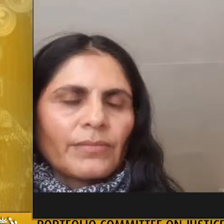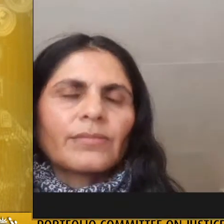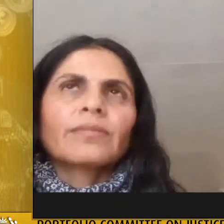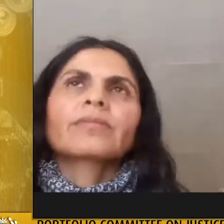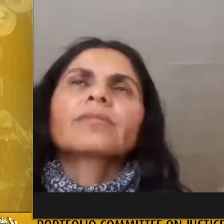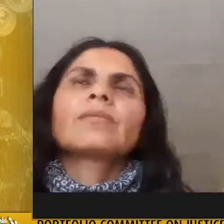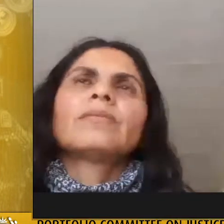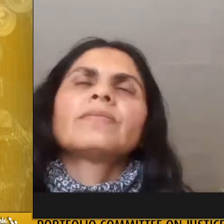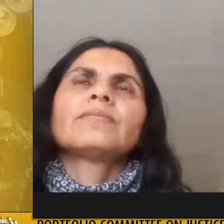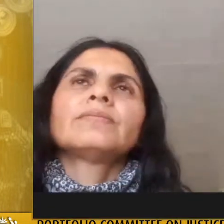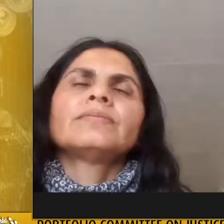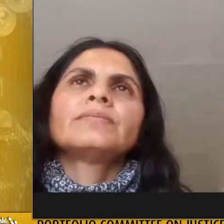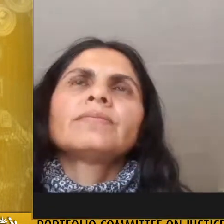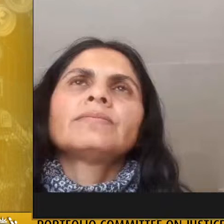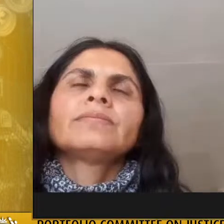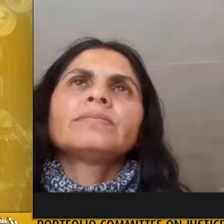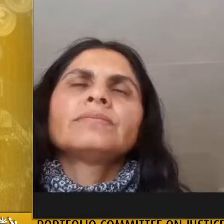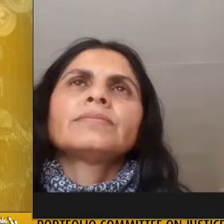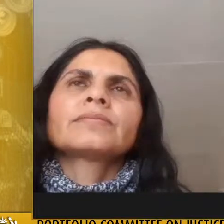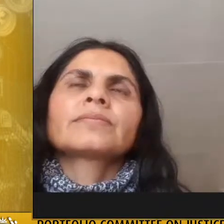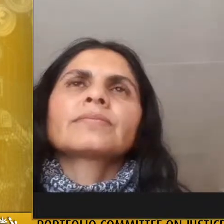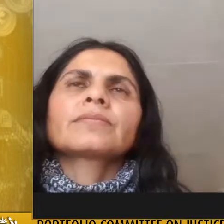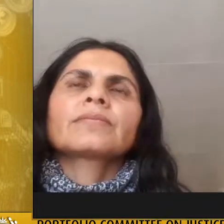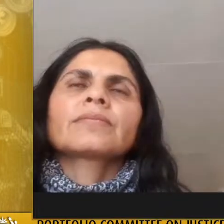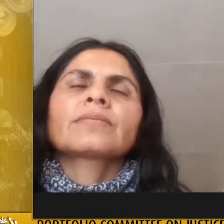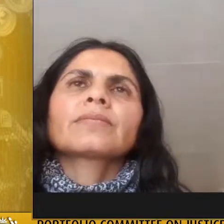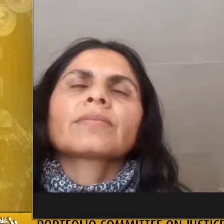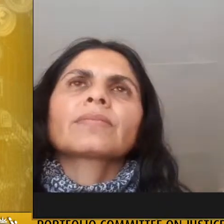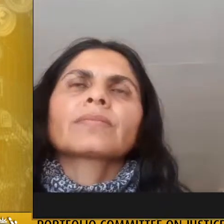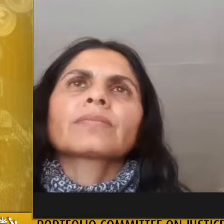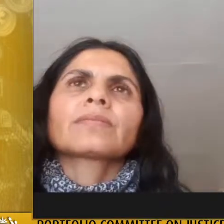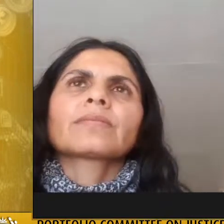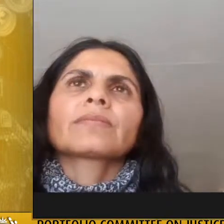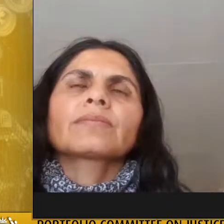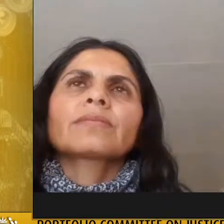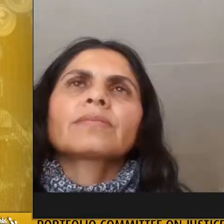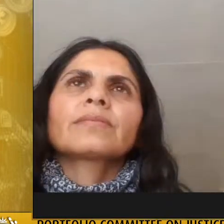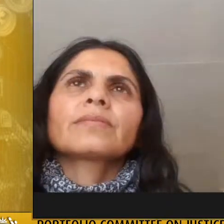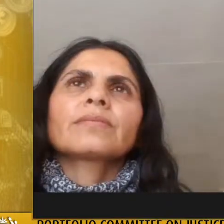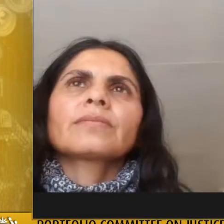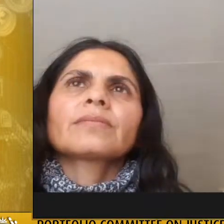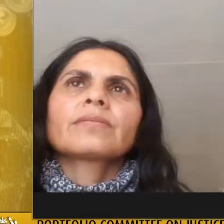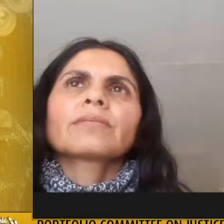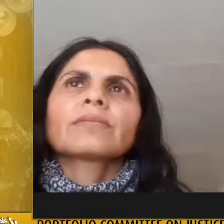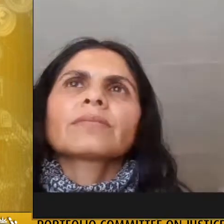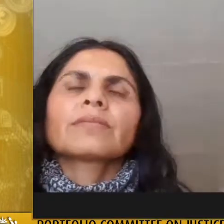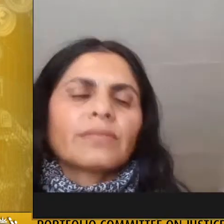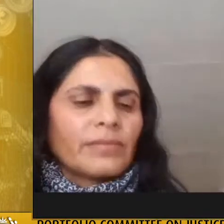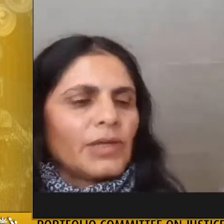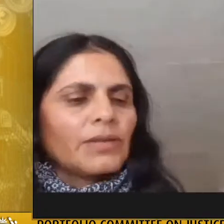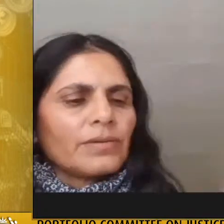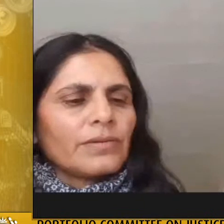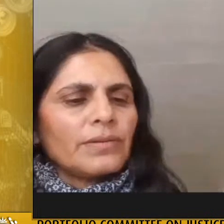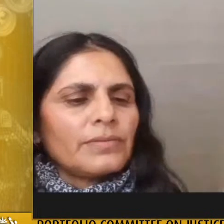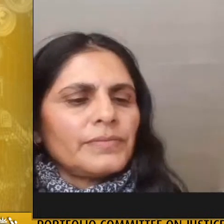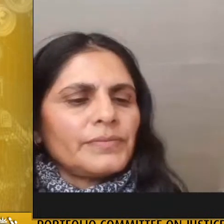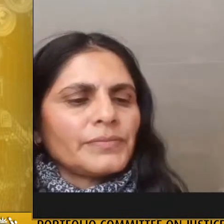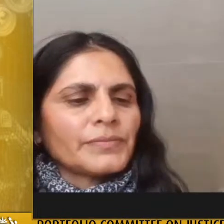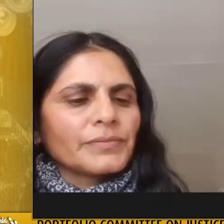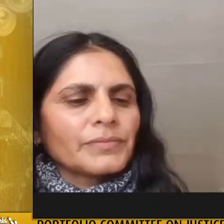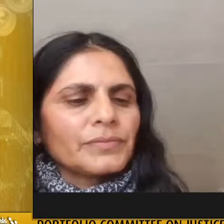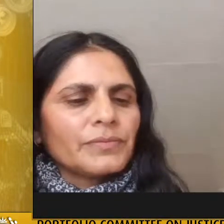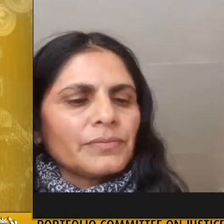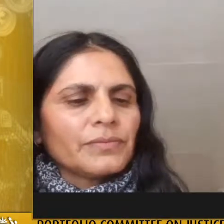point does the Magistrate Commission refer this matter to the relevant authorities for